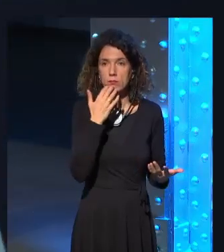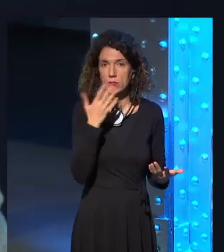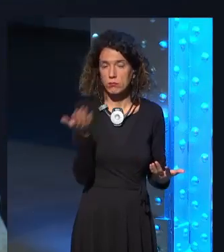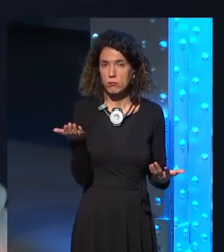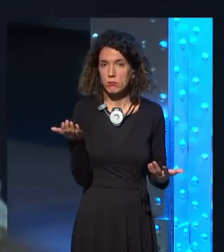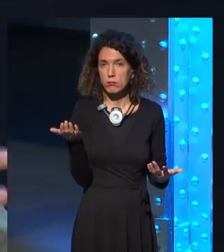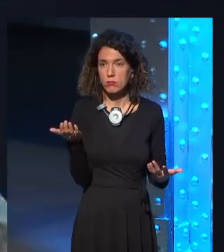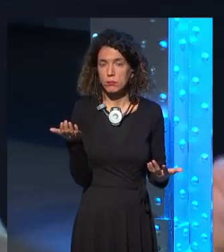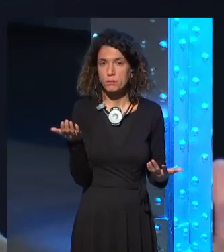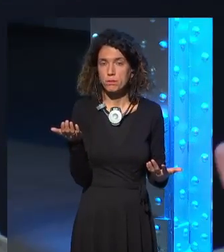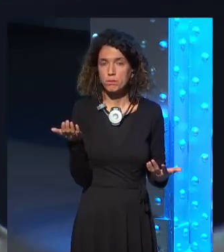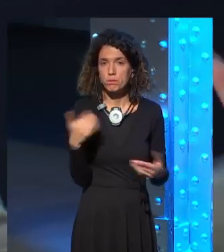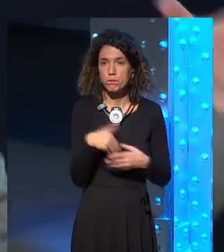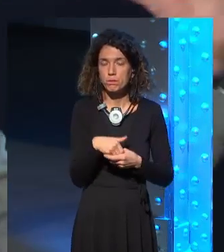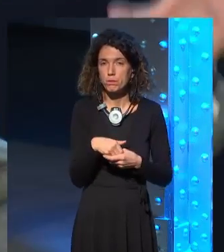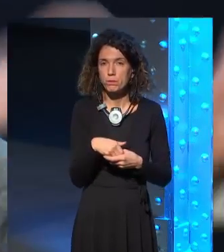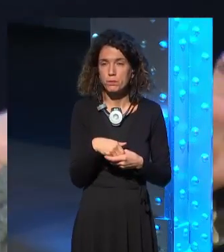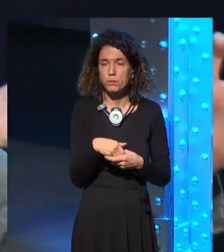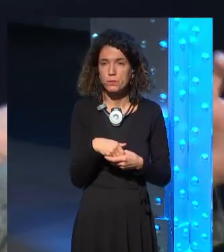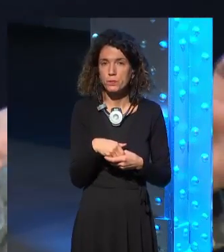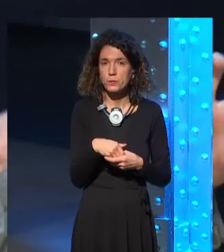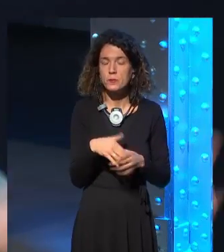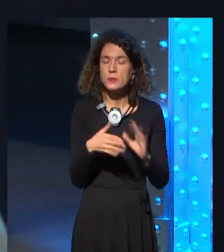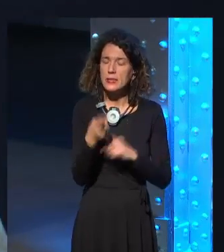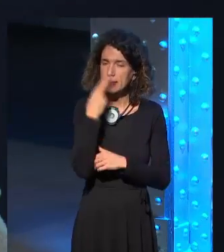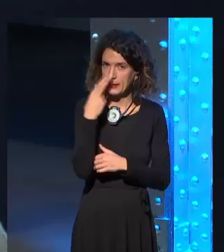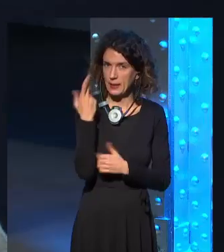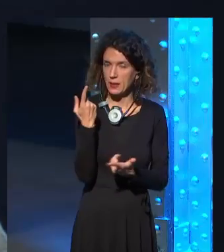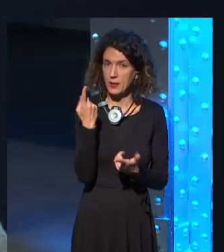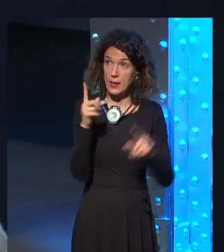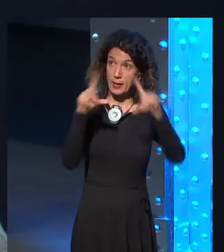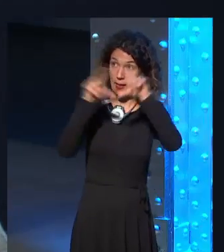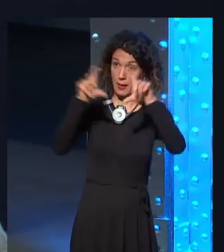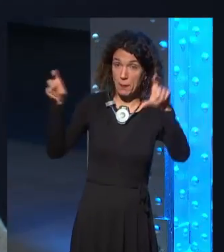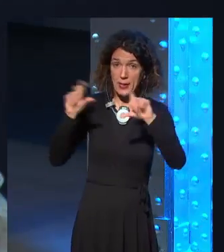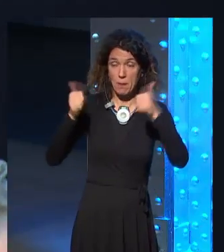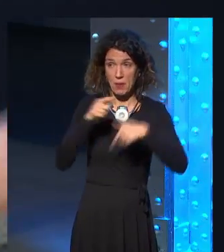popular globally, to see how companies have suddenly started to